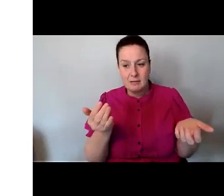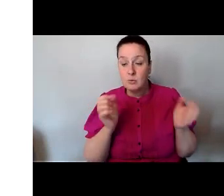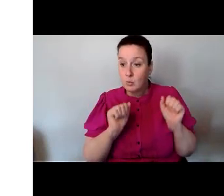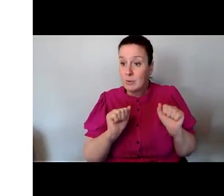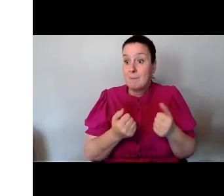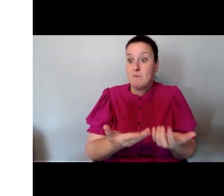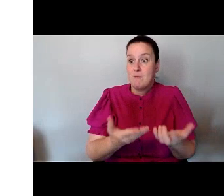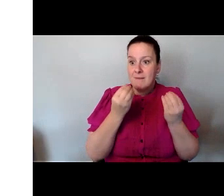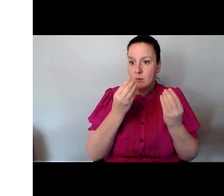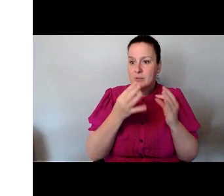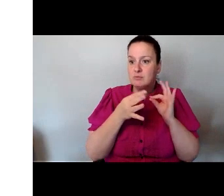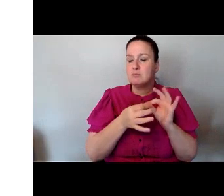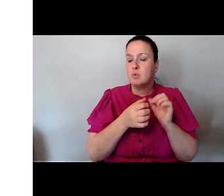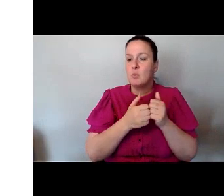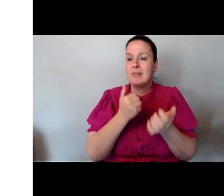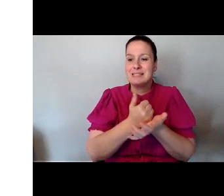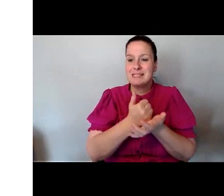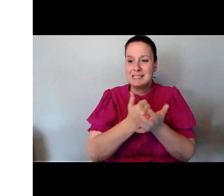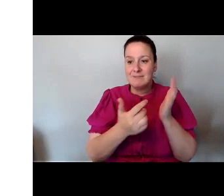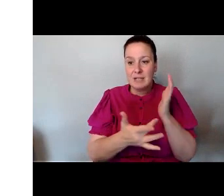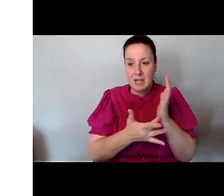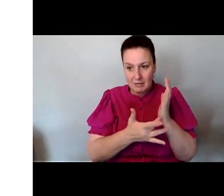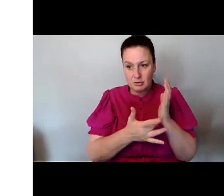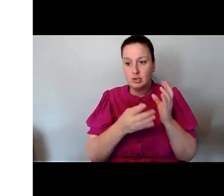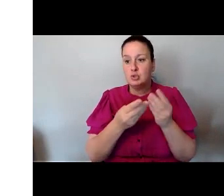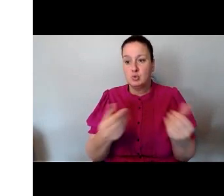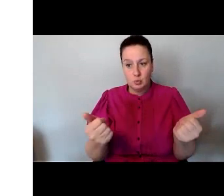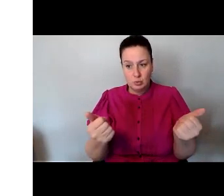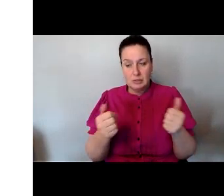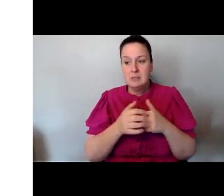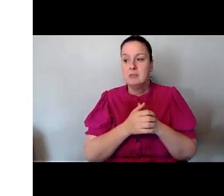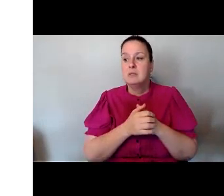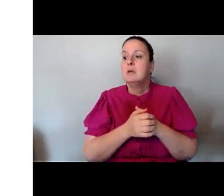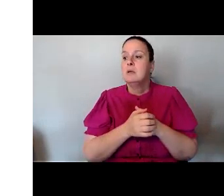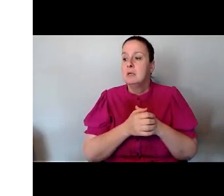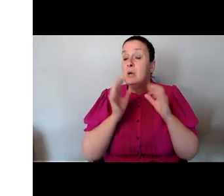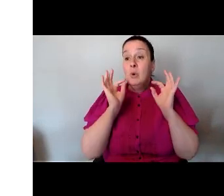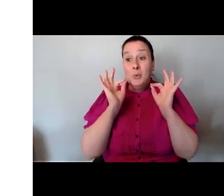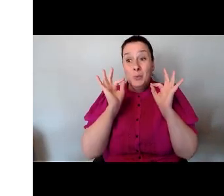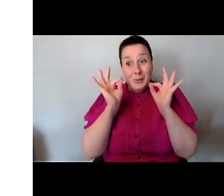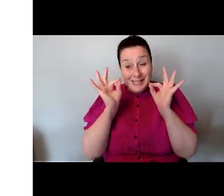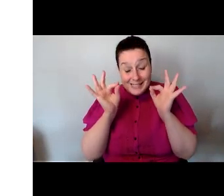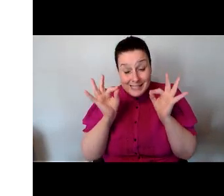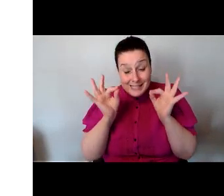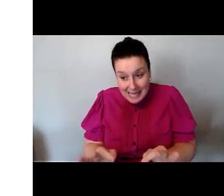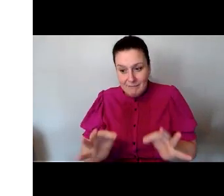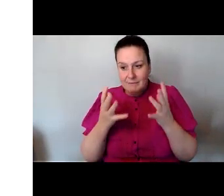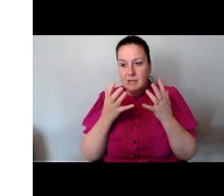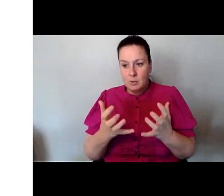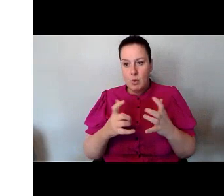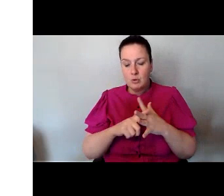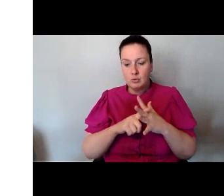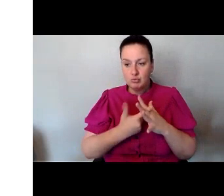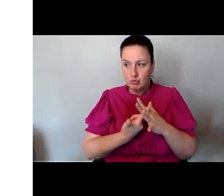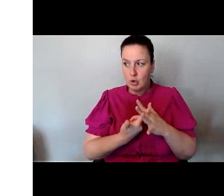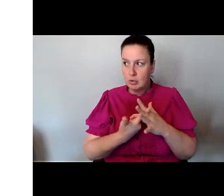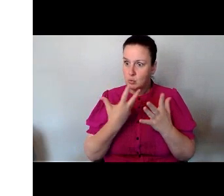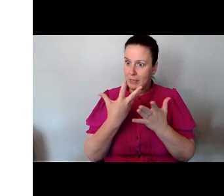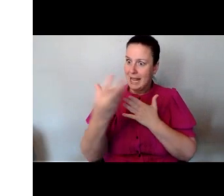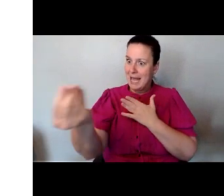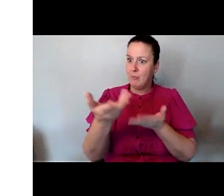about assistive technology solutions. We definitely want to start to get out there as much